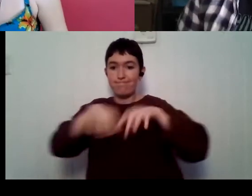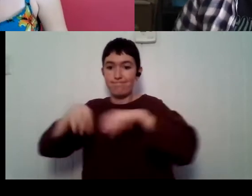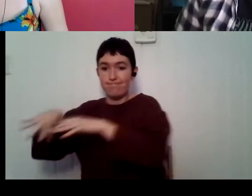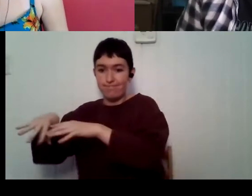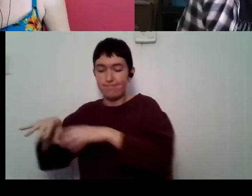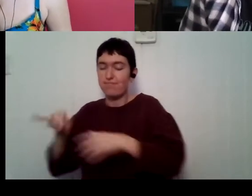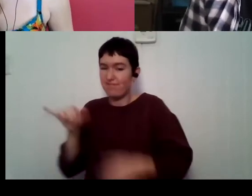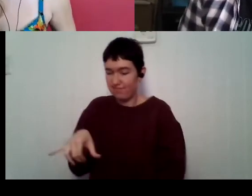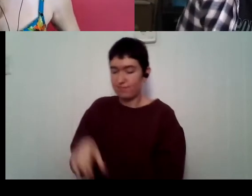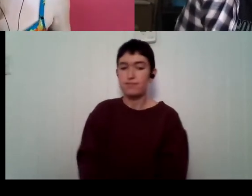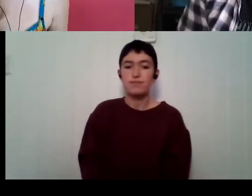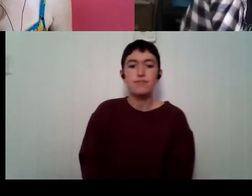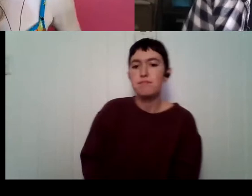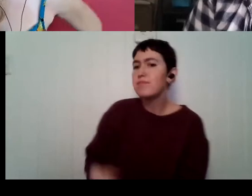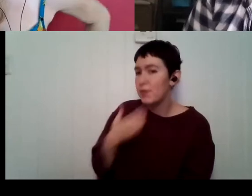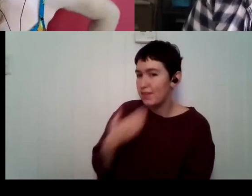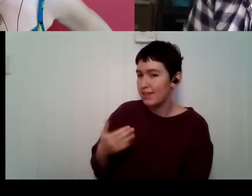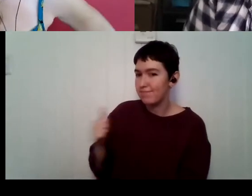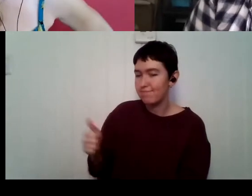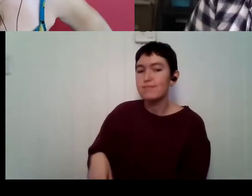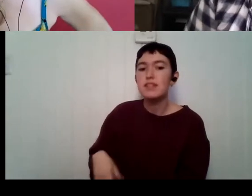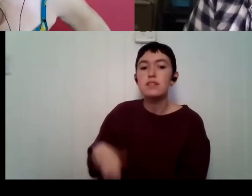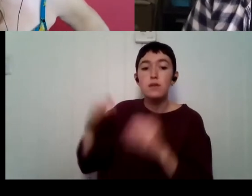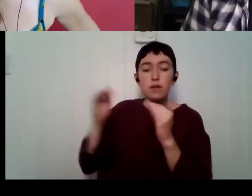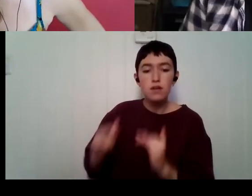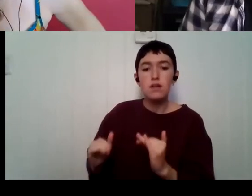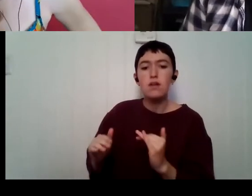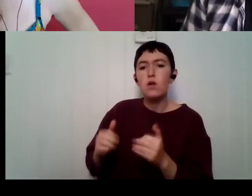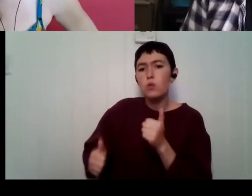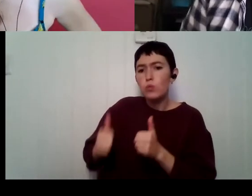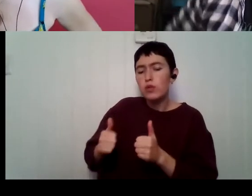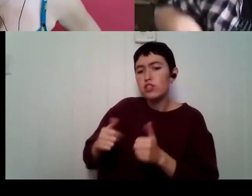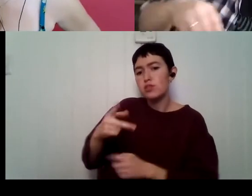Thanks. The next question is, which primate other than humans